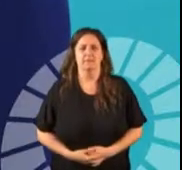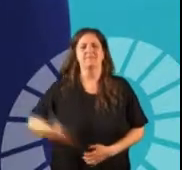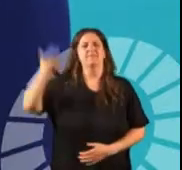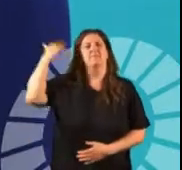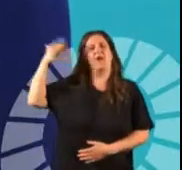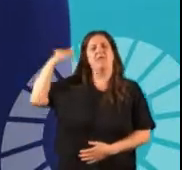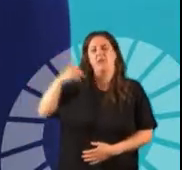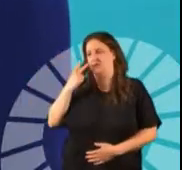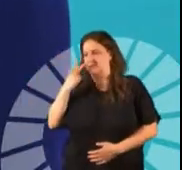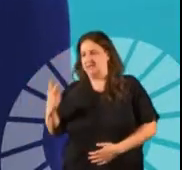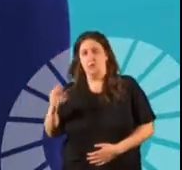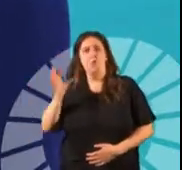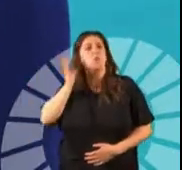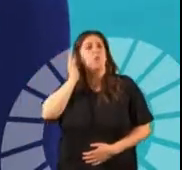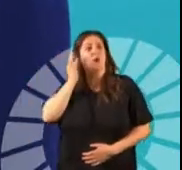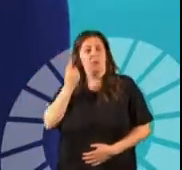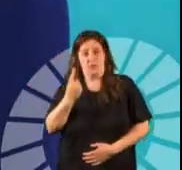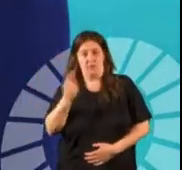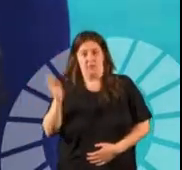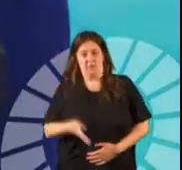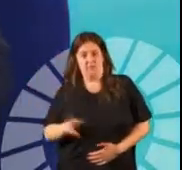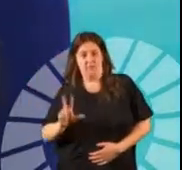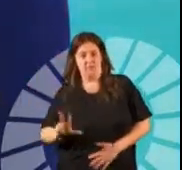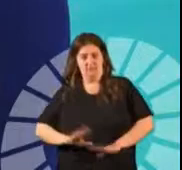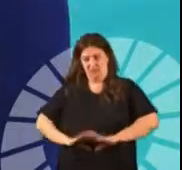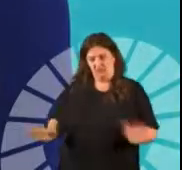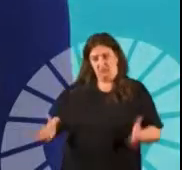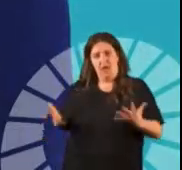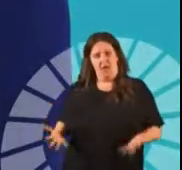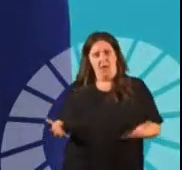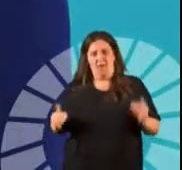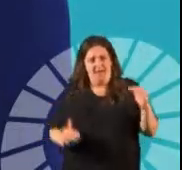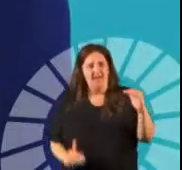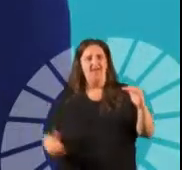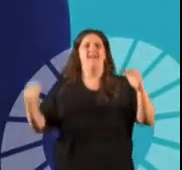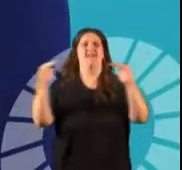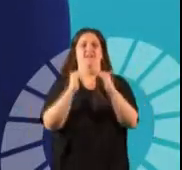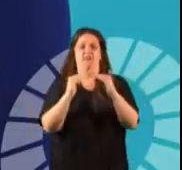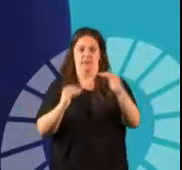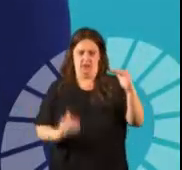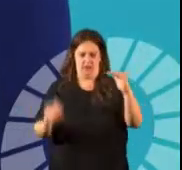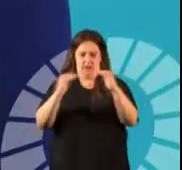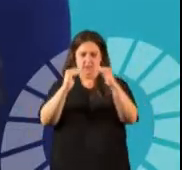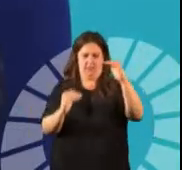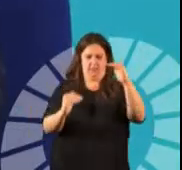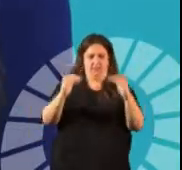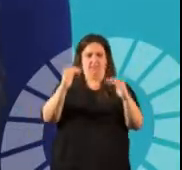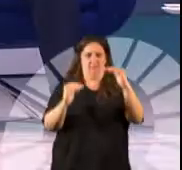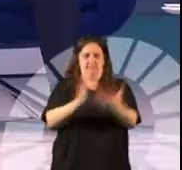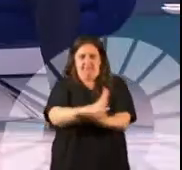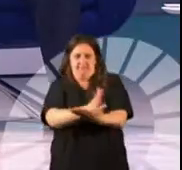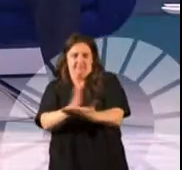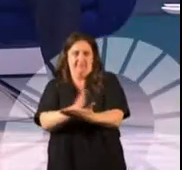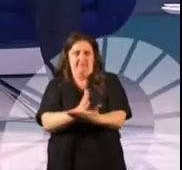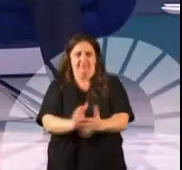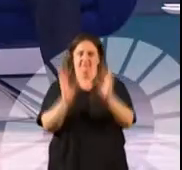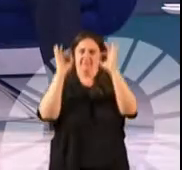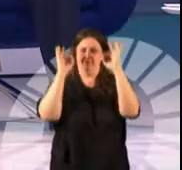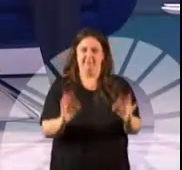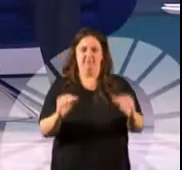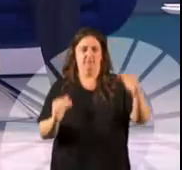Parity is a key element if we want to redistribute power and if we want to create the conditions for gender